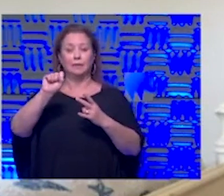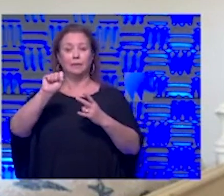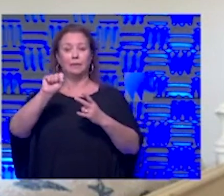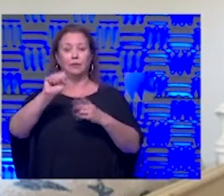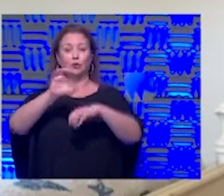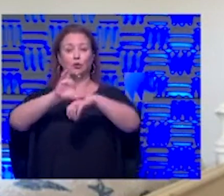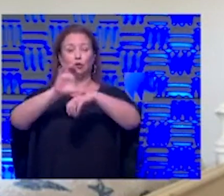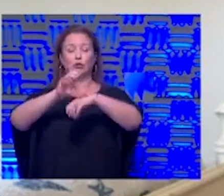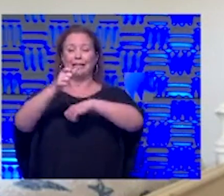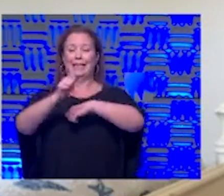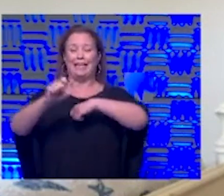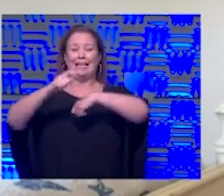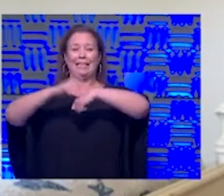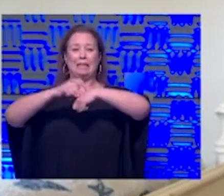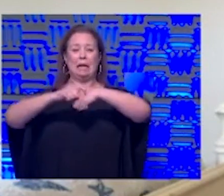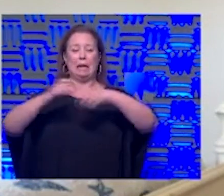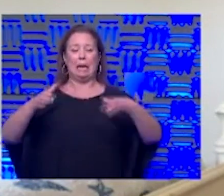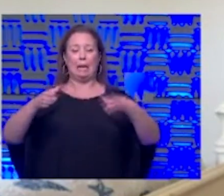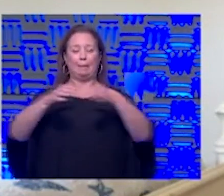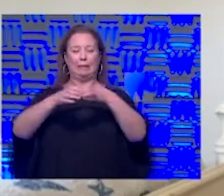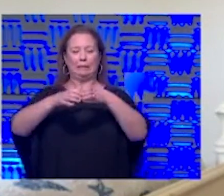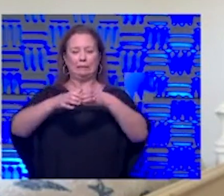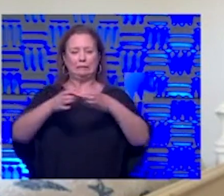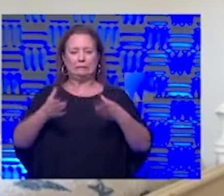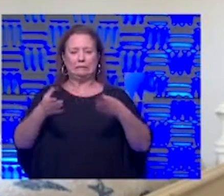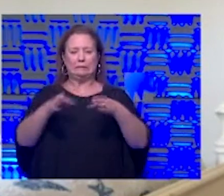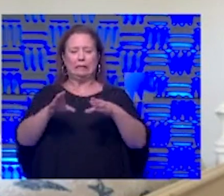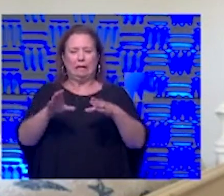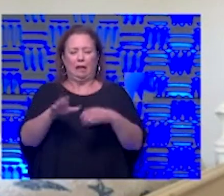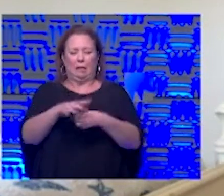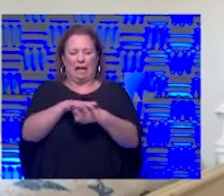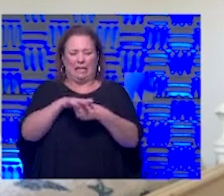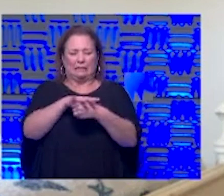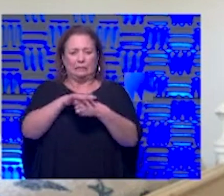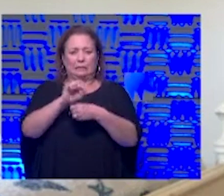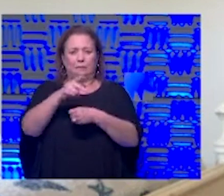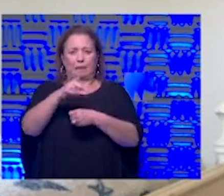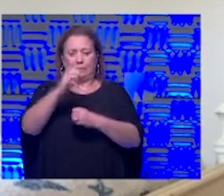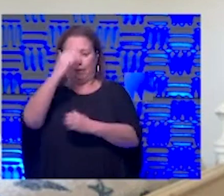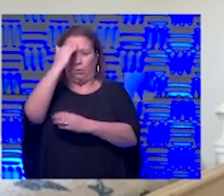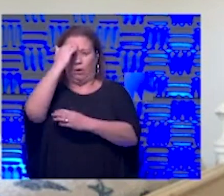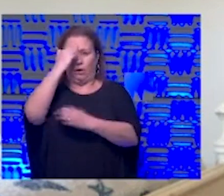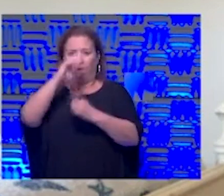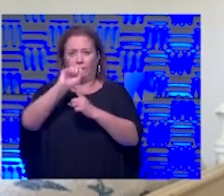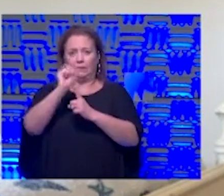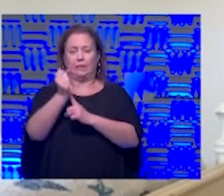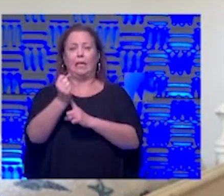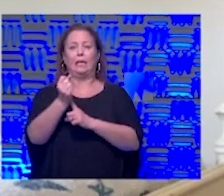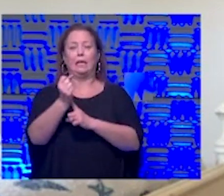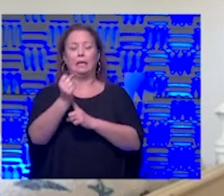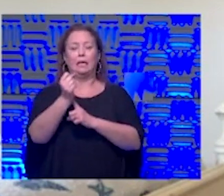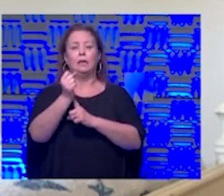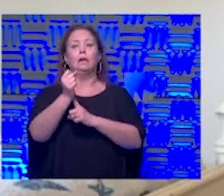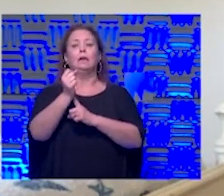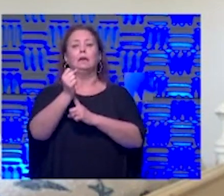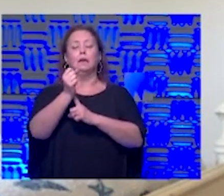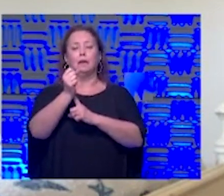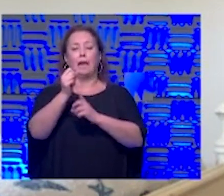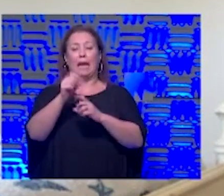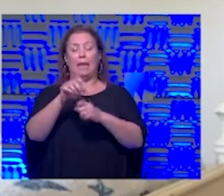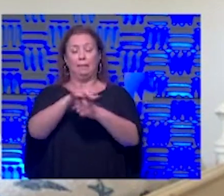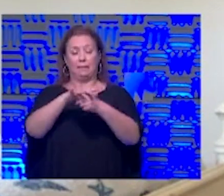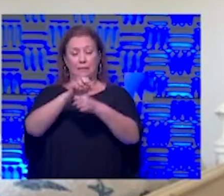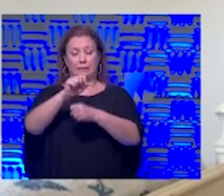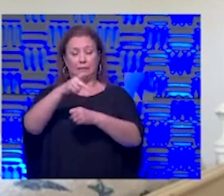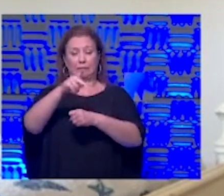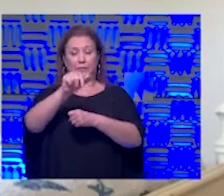even church. Anytime you're having a confined space, I think you have to be aware of the setting, aware of the situation and the space